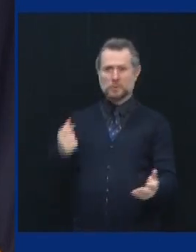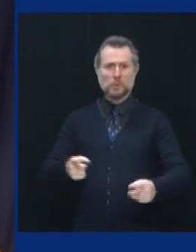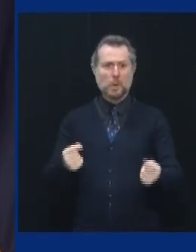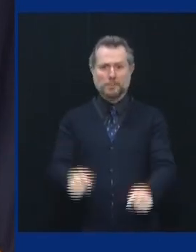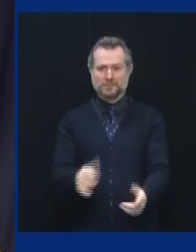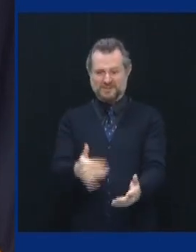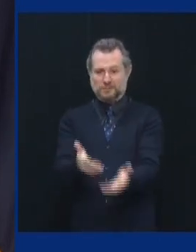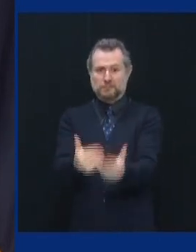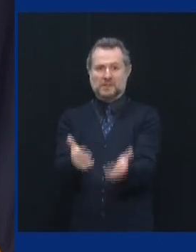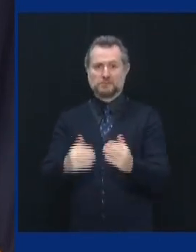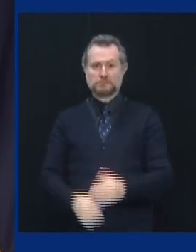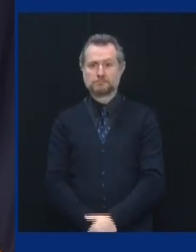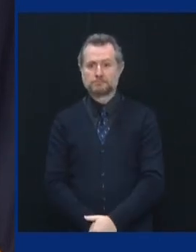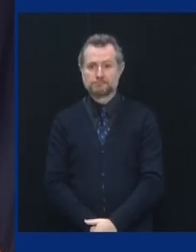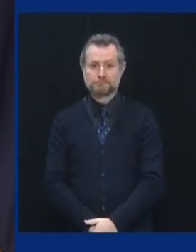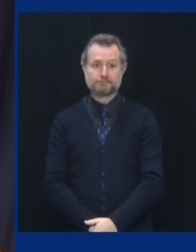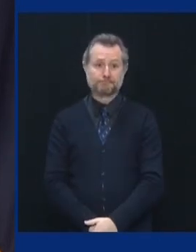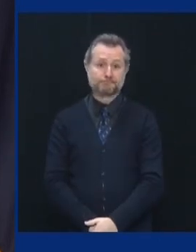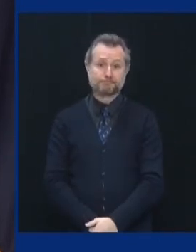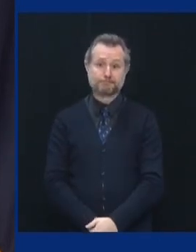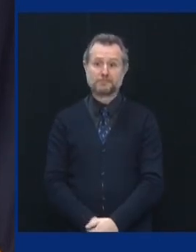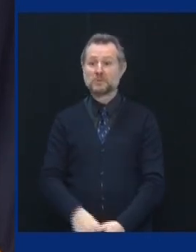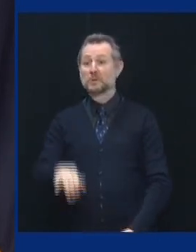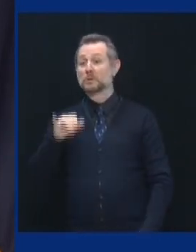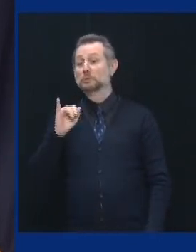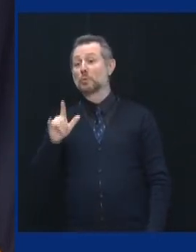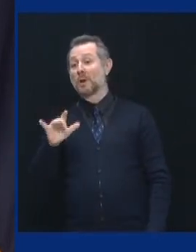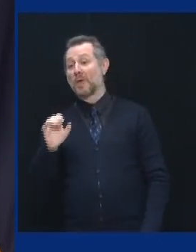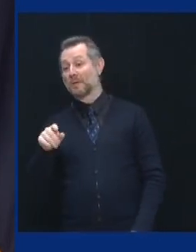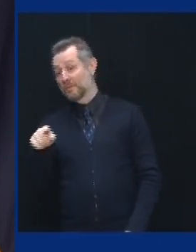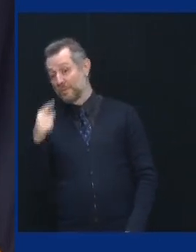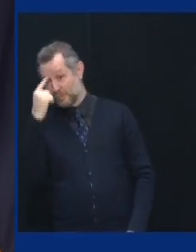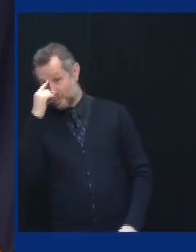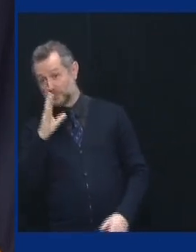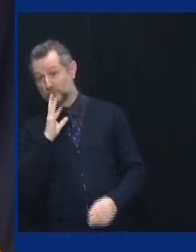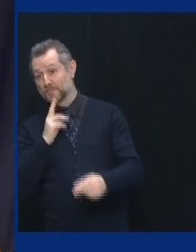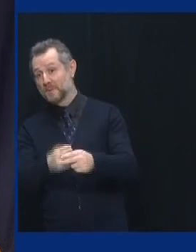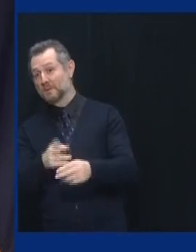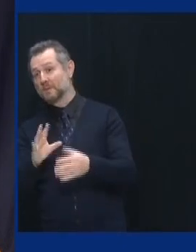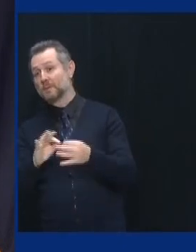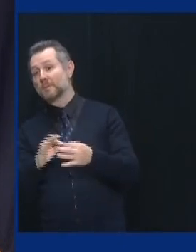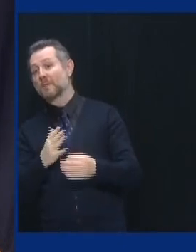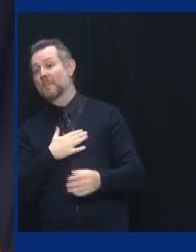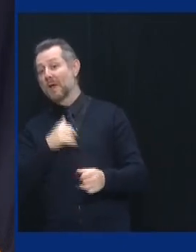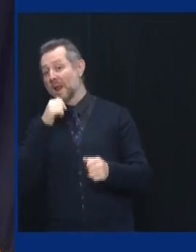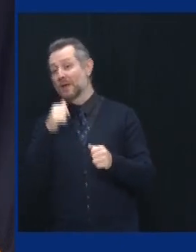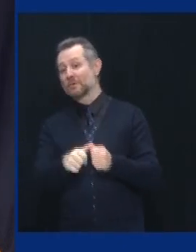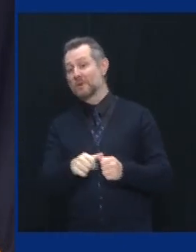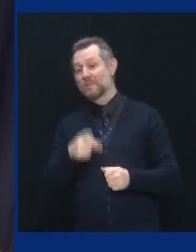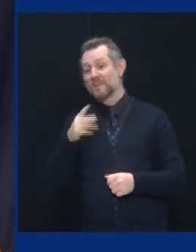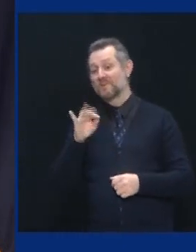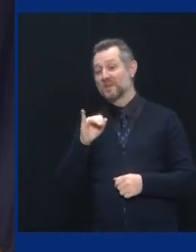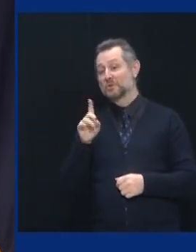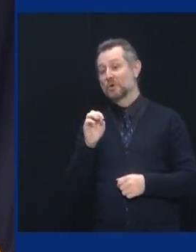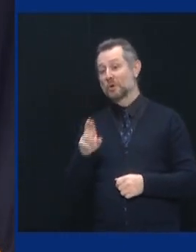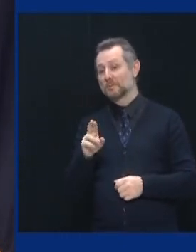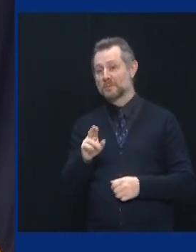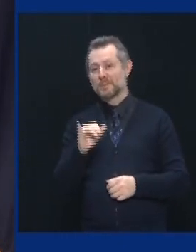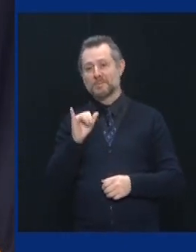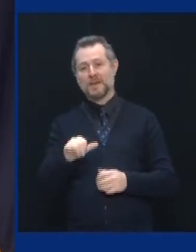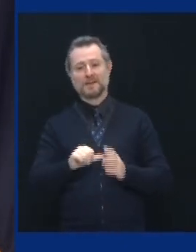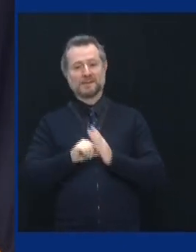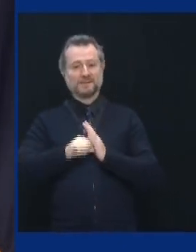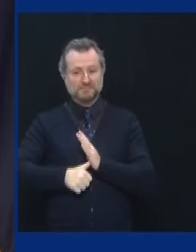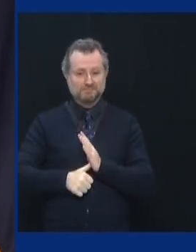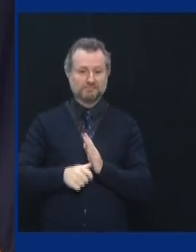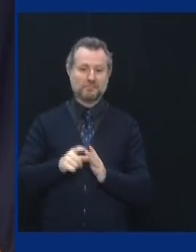I thought you were going to mention, Juliet, that the letter to Pfizer is the exclamation point in your question from last week,